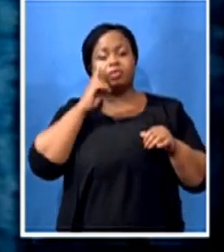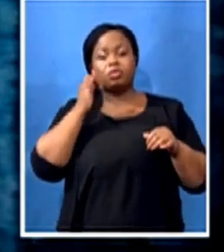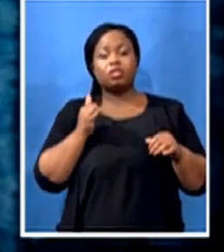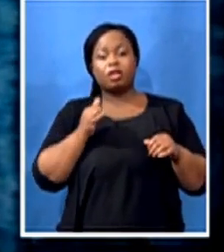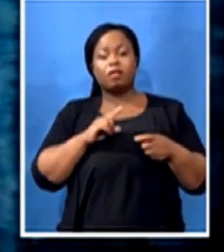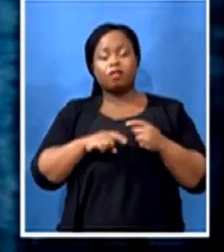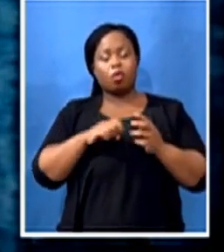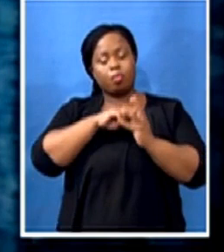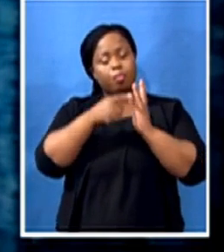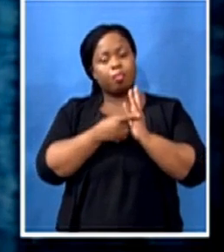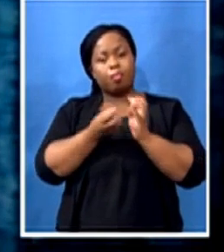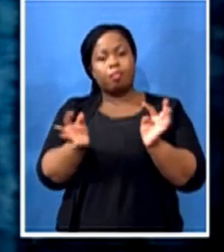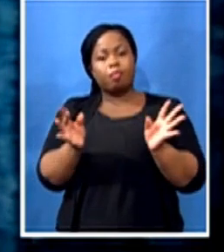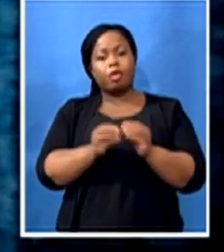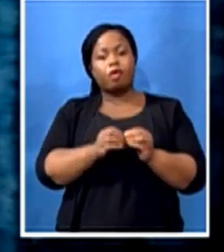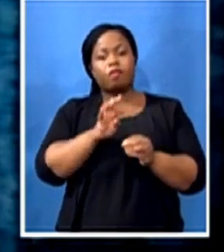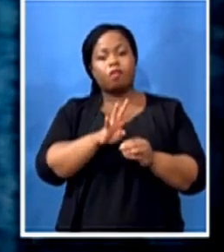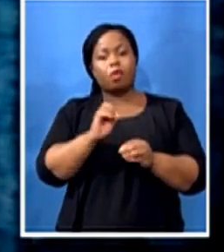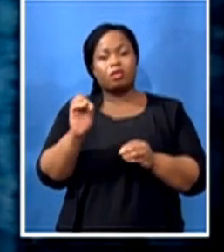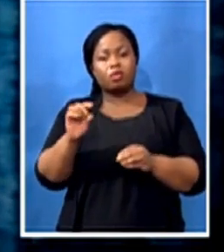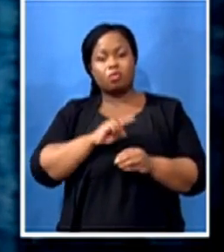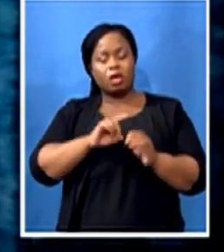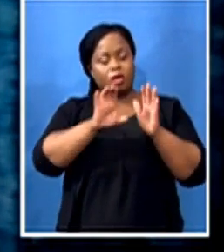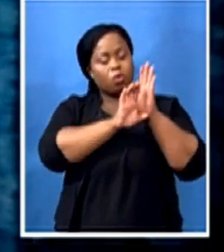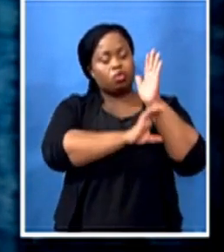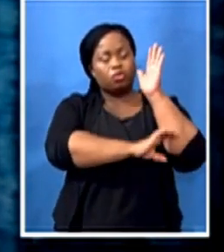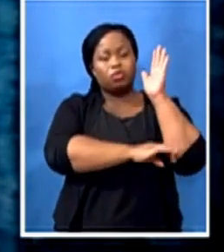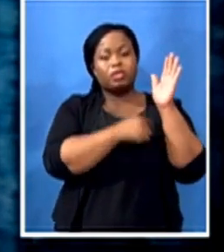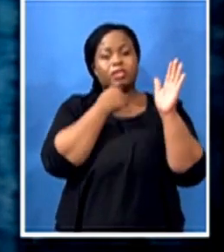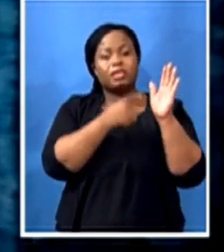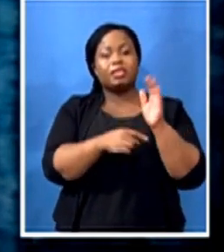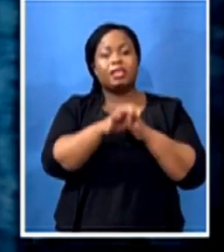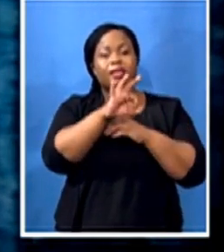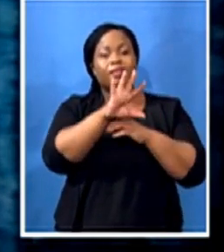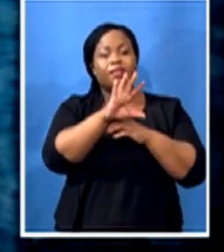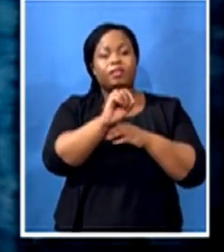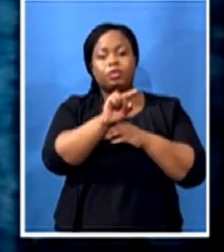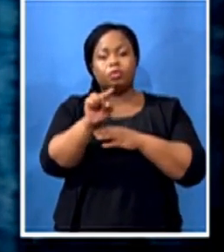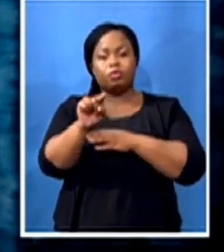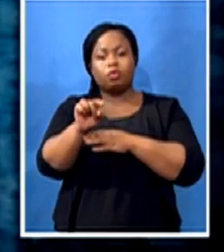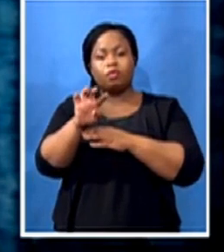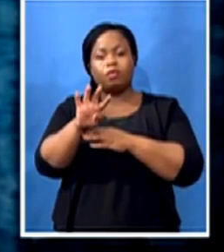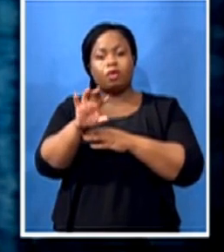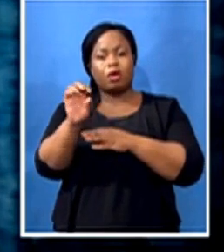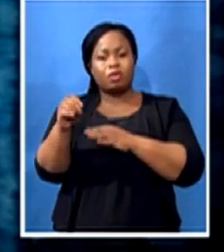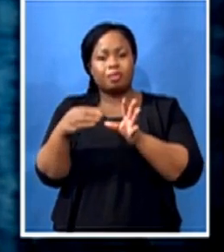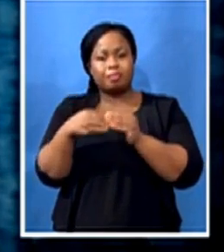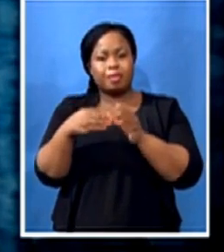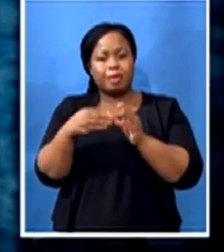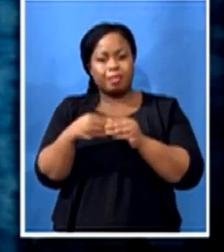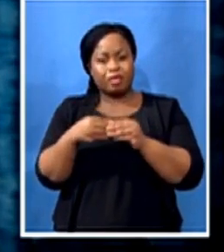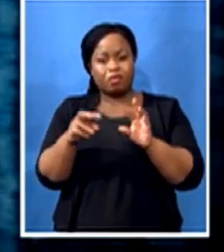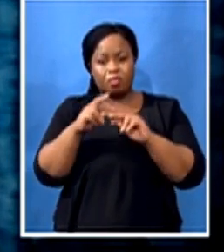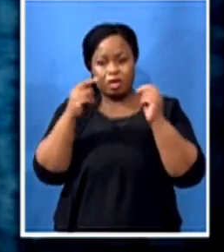Parliament can have between 350 and 400 members of the National Assembly. How many of them can be individuals,